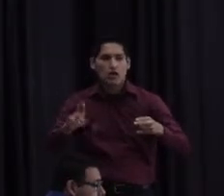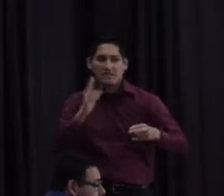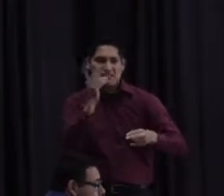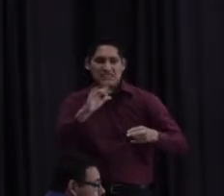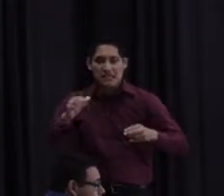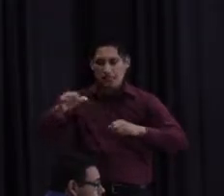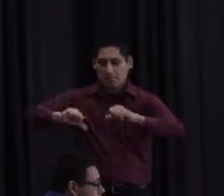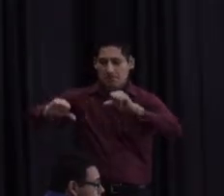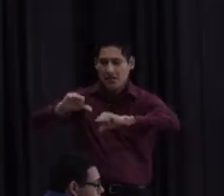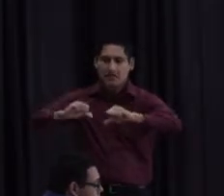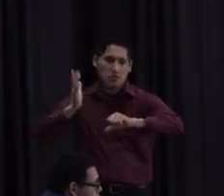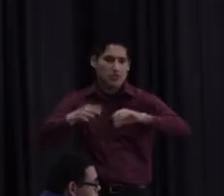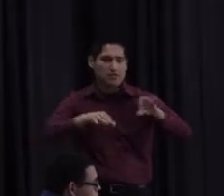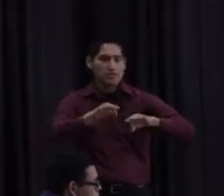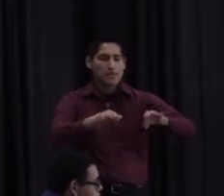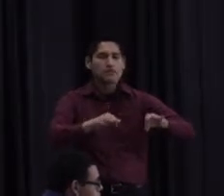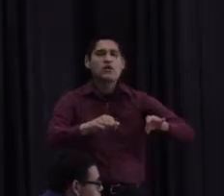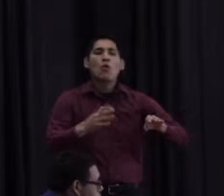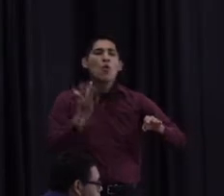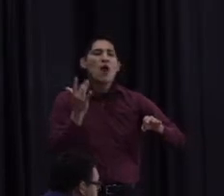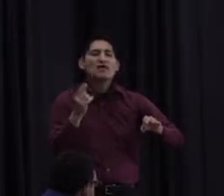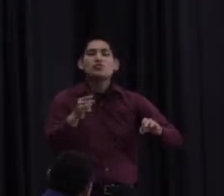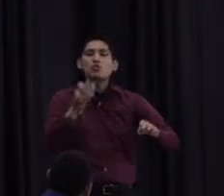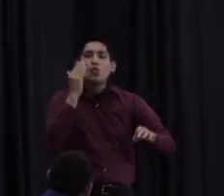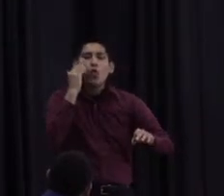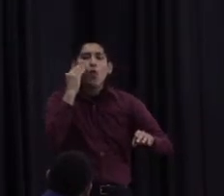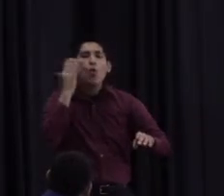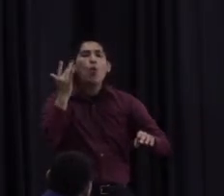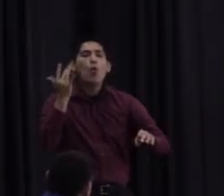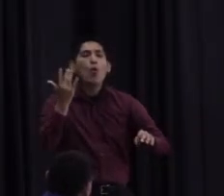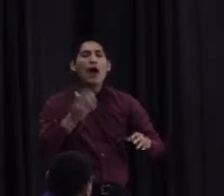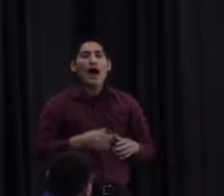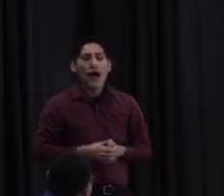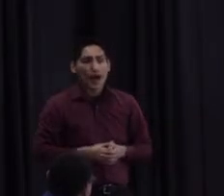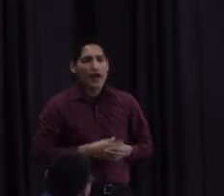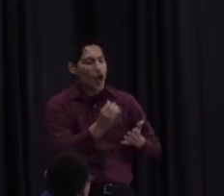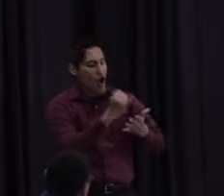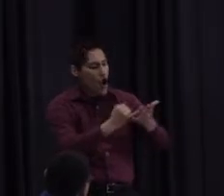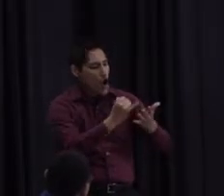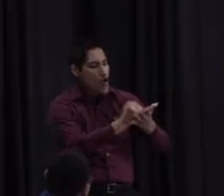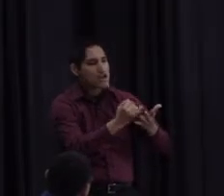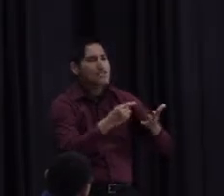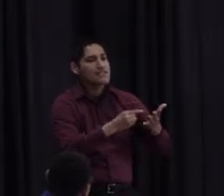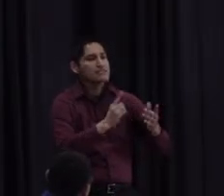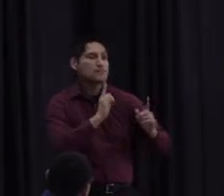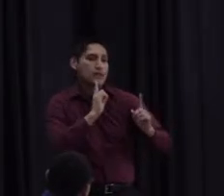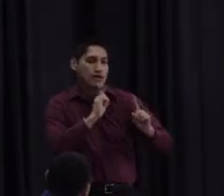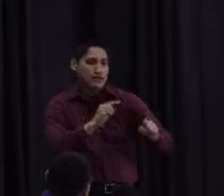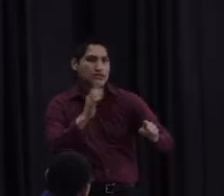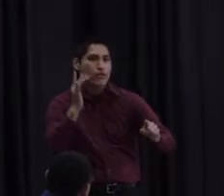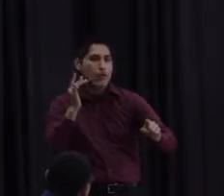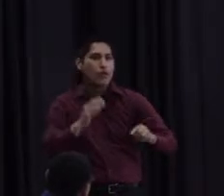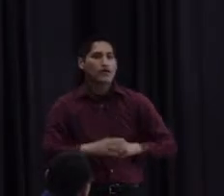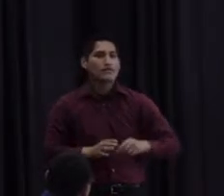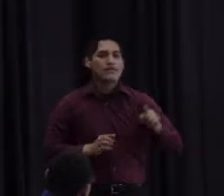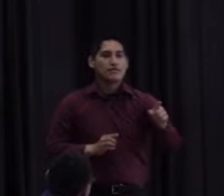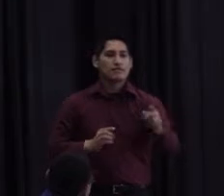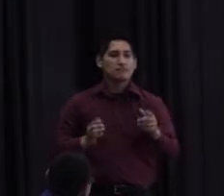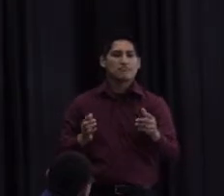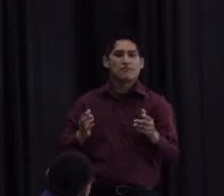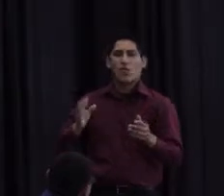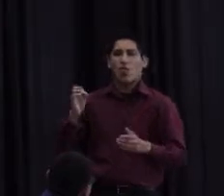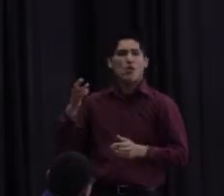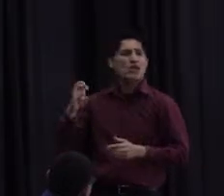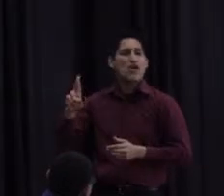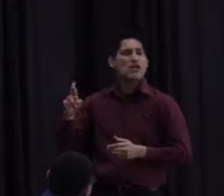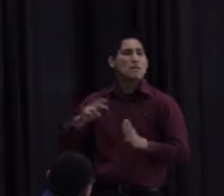that you know why. Because that's the thing. Art answers why. What does OER mean? I'm sorry.